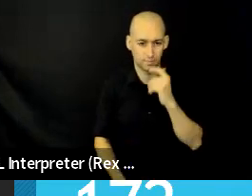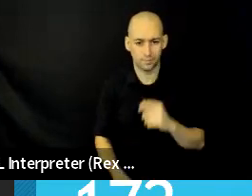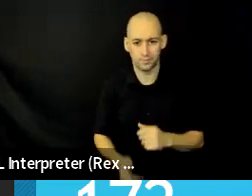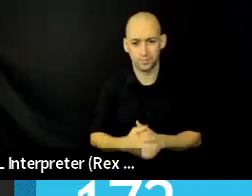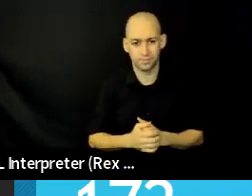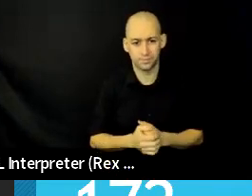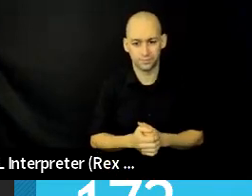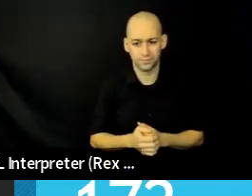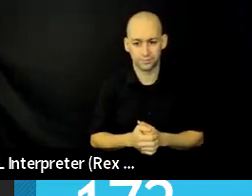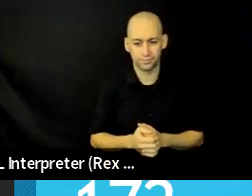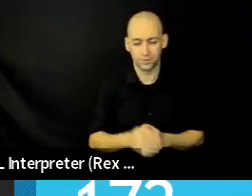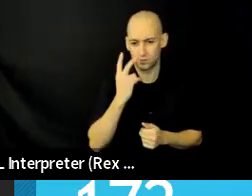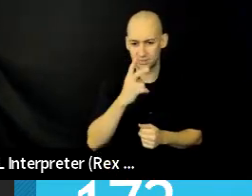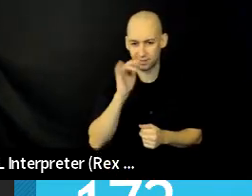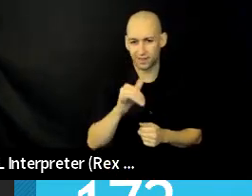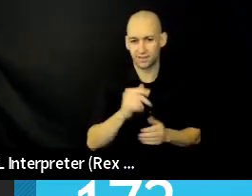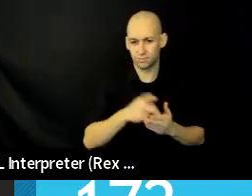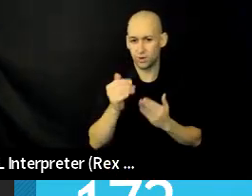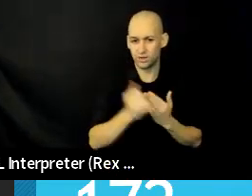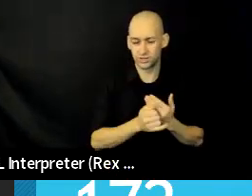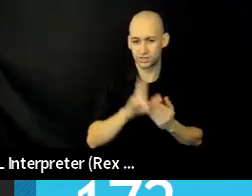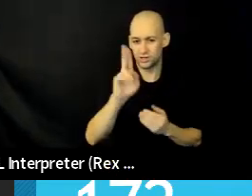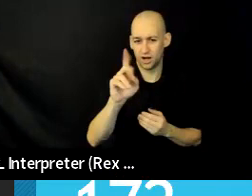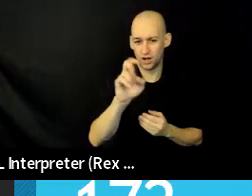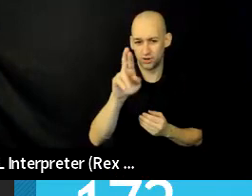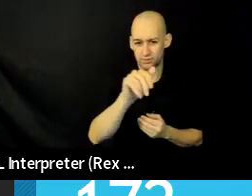see the project, the underpass project that's designed.